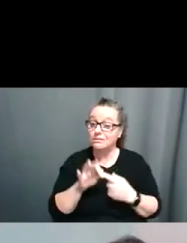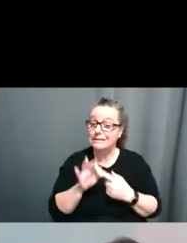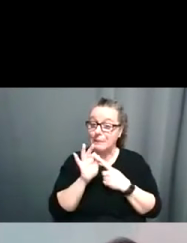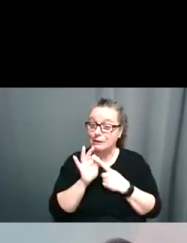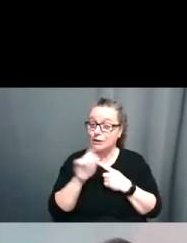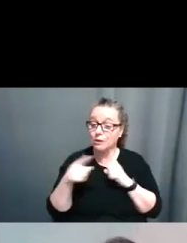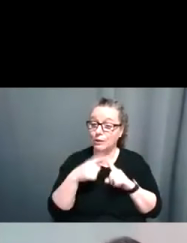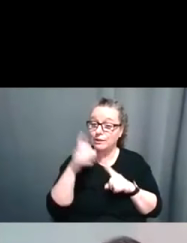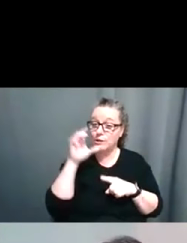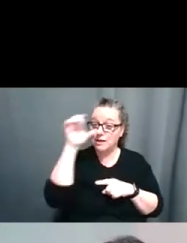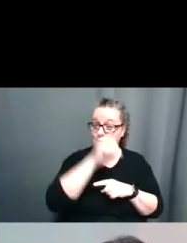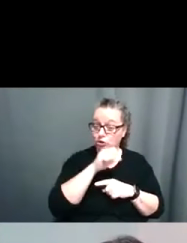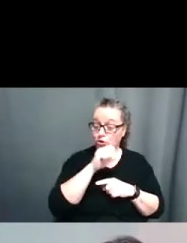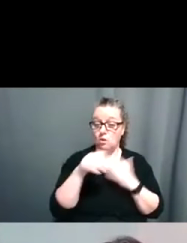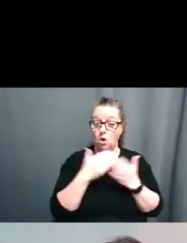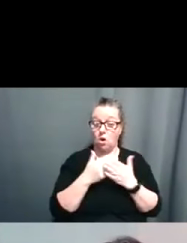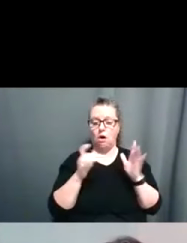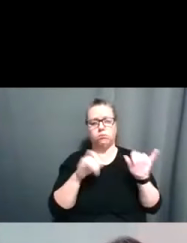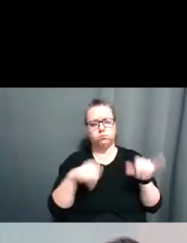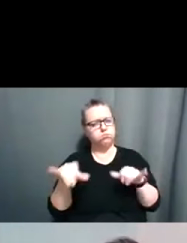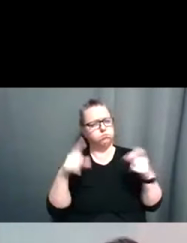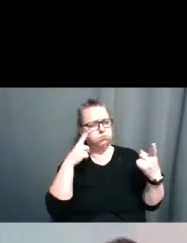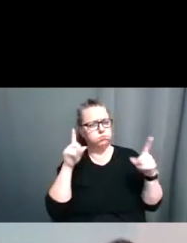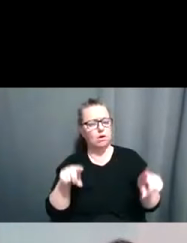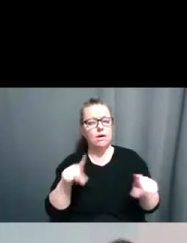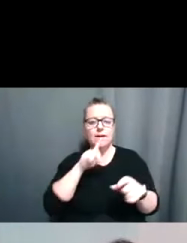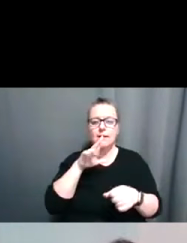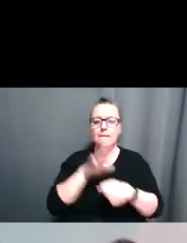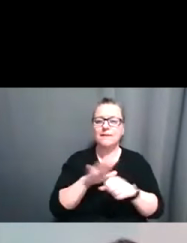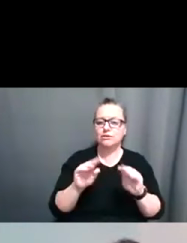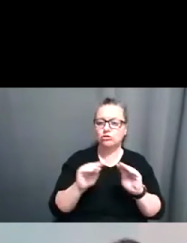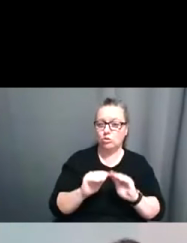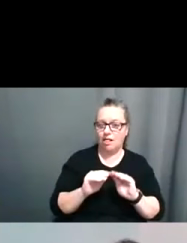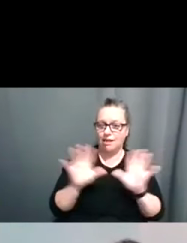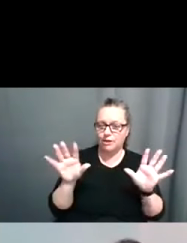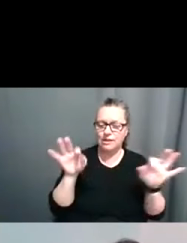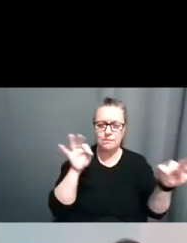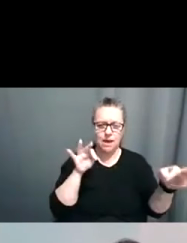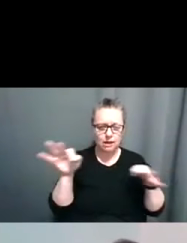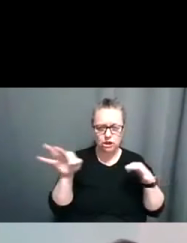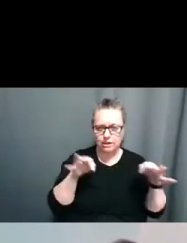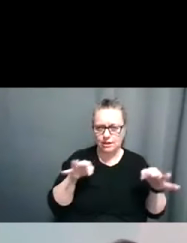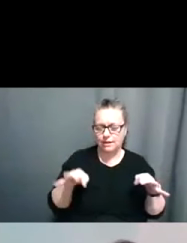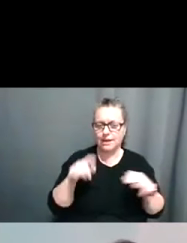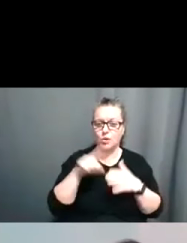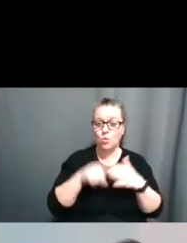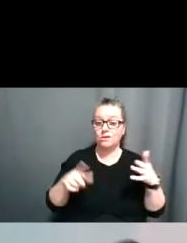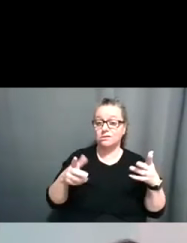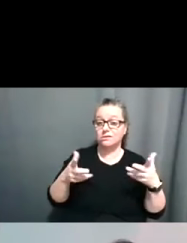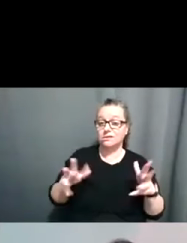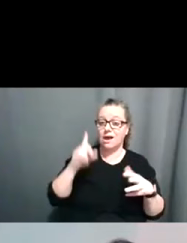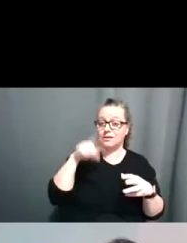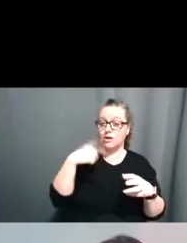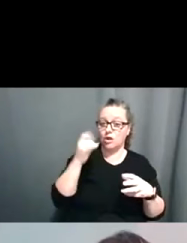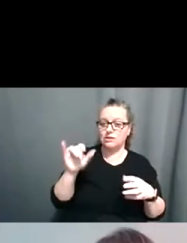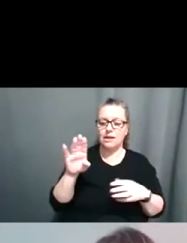you assume that you're all on the same page. Commit to clarity by articulating what done looks like. Brene Brown